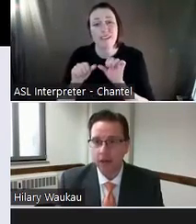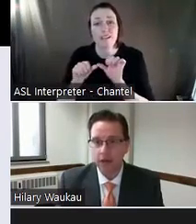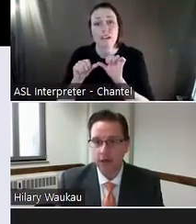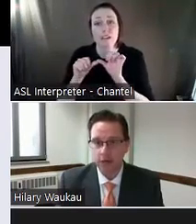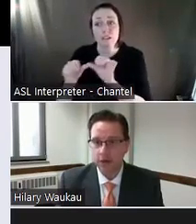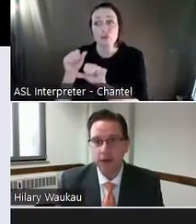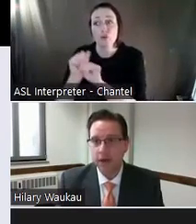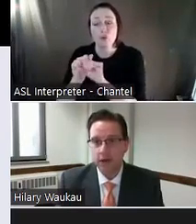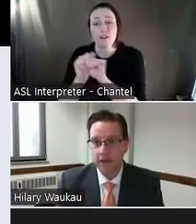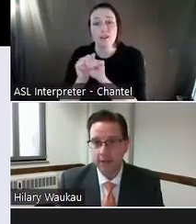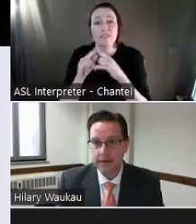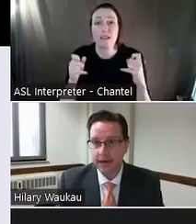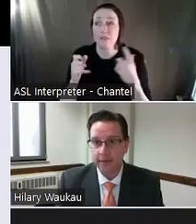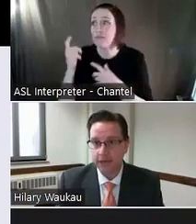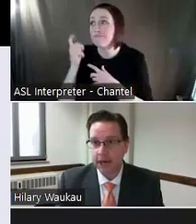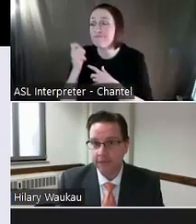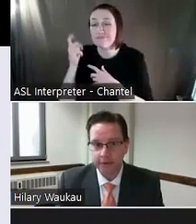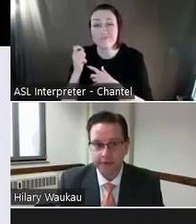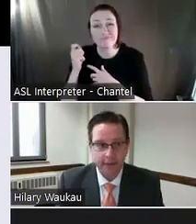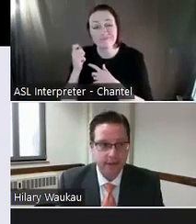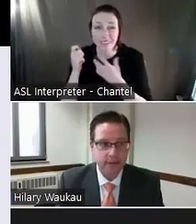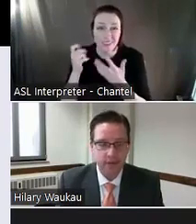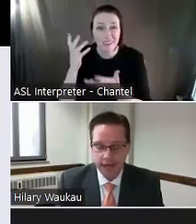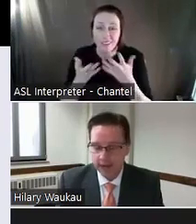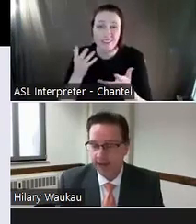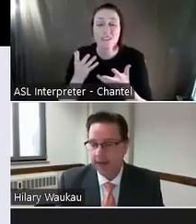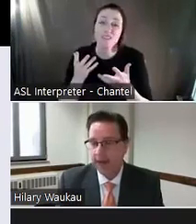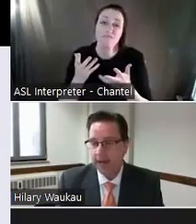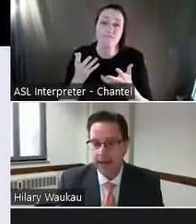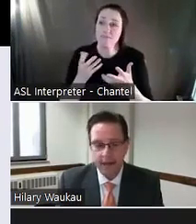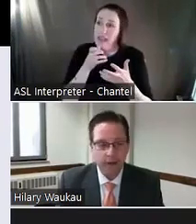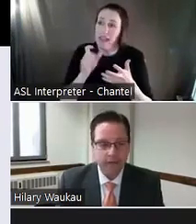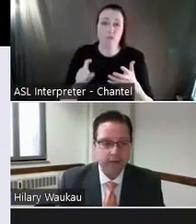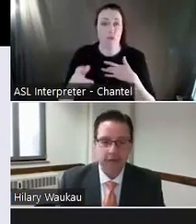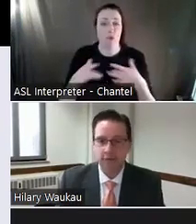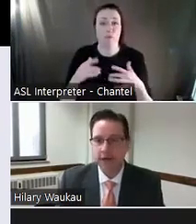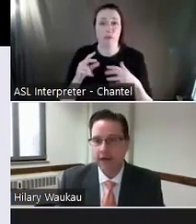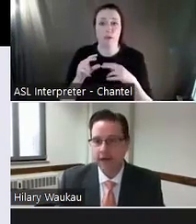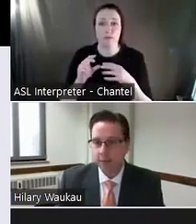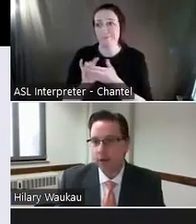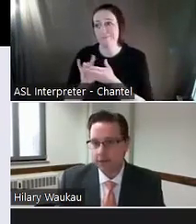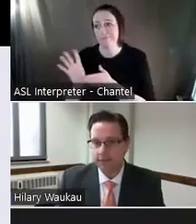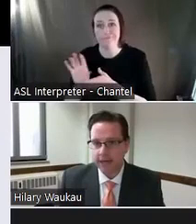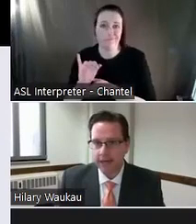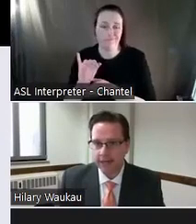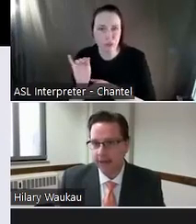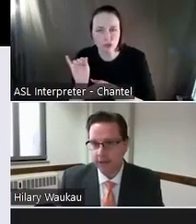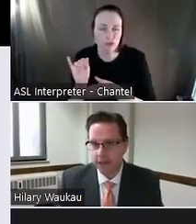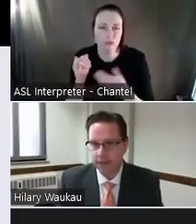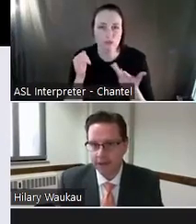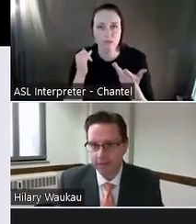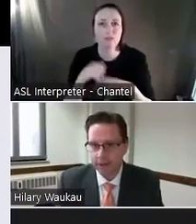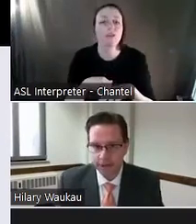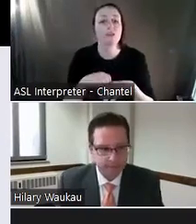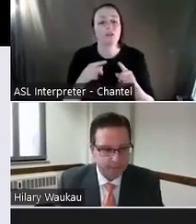about what they're going to do to maintain coverage and care for their families. So again, I highly want to reiterate the importance of Medicaid expansion